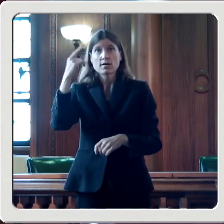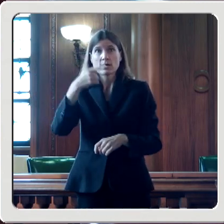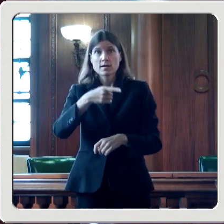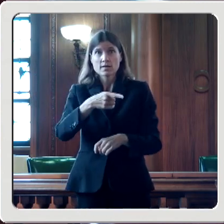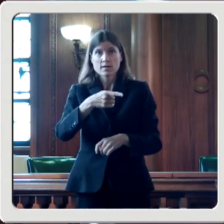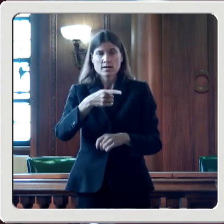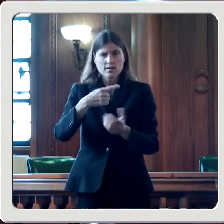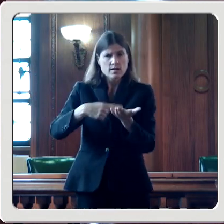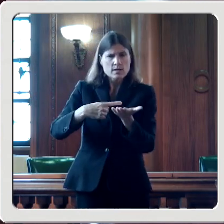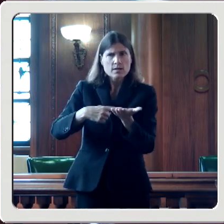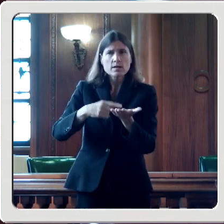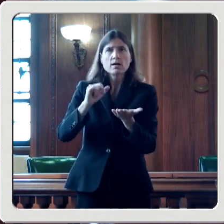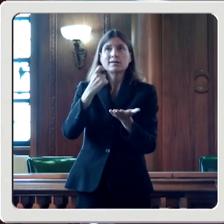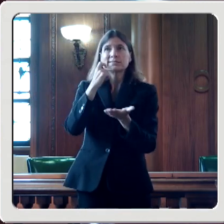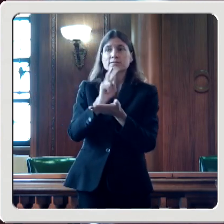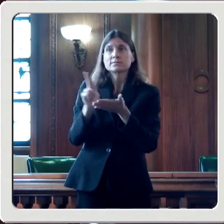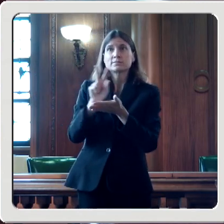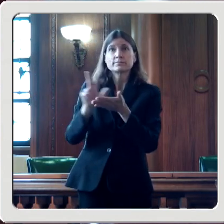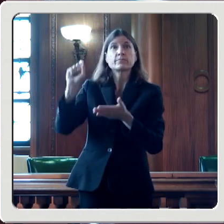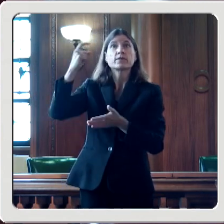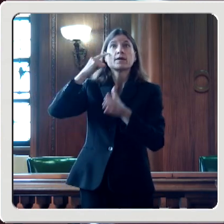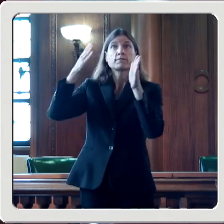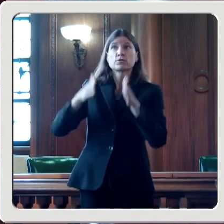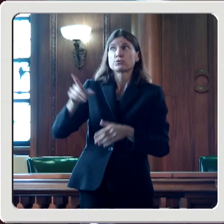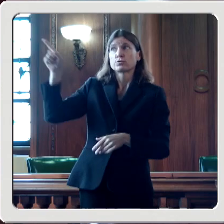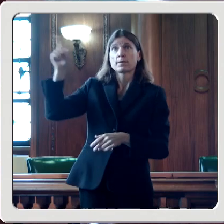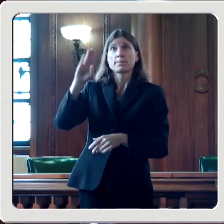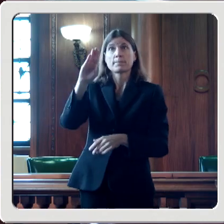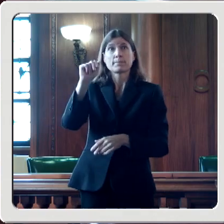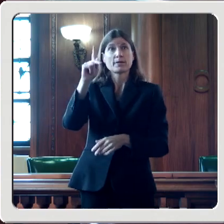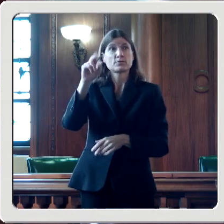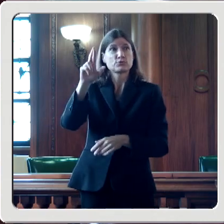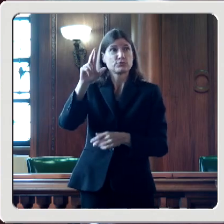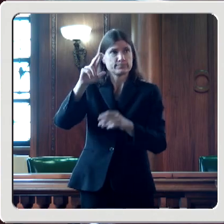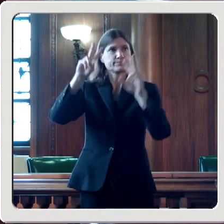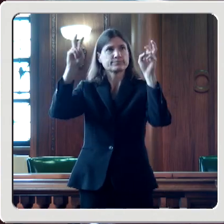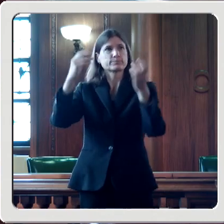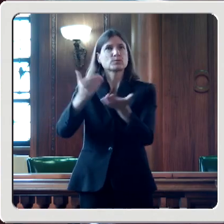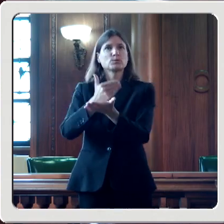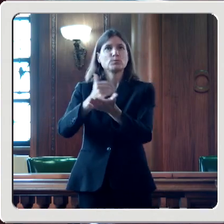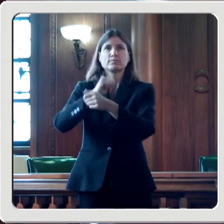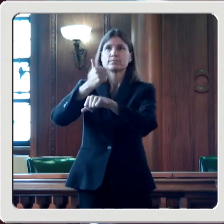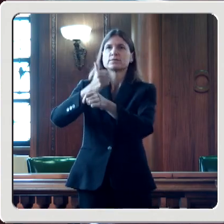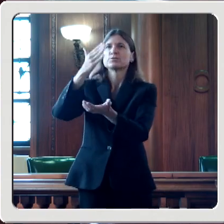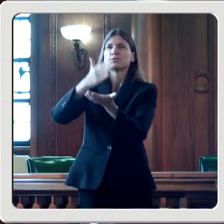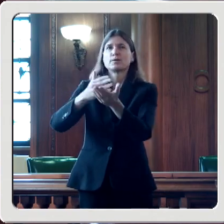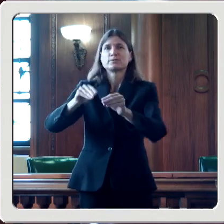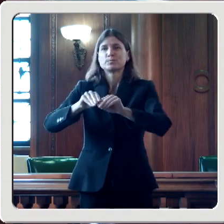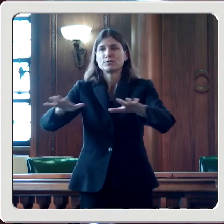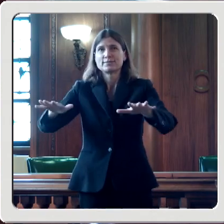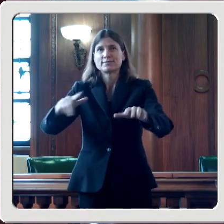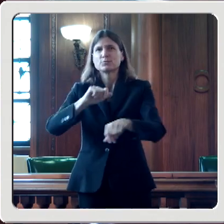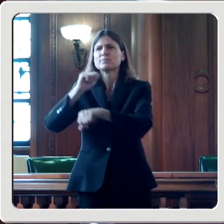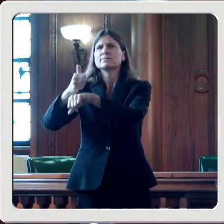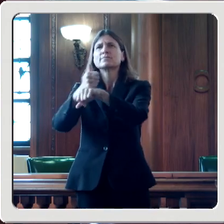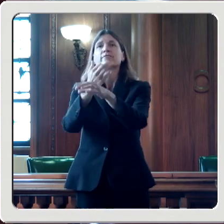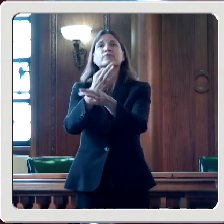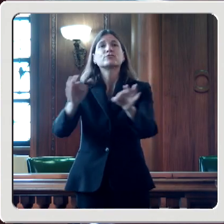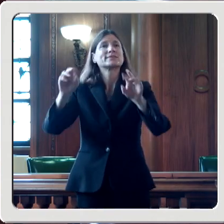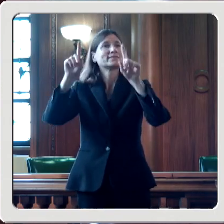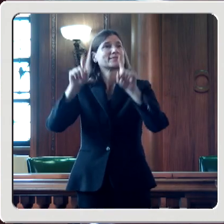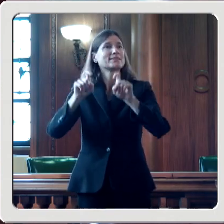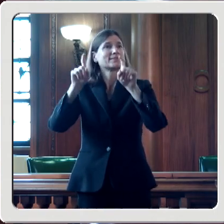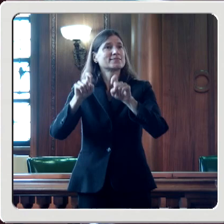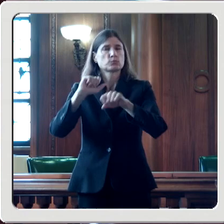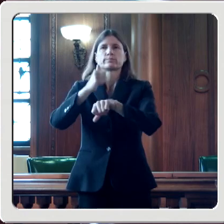Polito. Helen and I have been putting across, as has Dr. Kerouac and Dr. Roos, we want